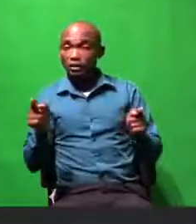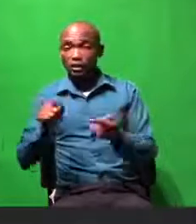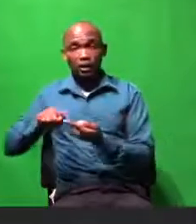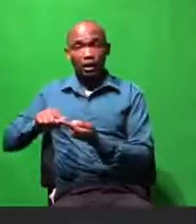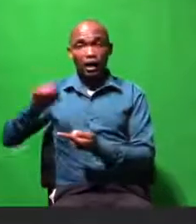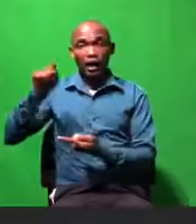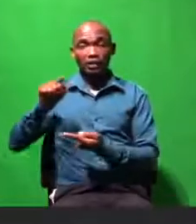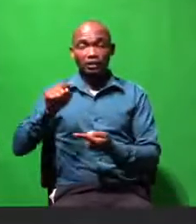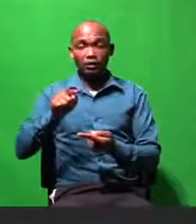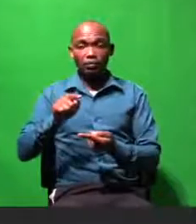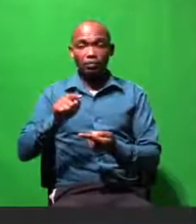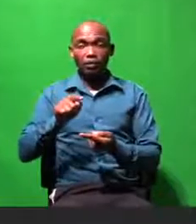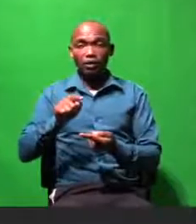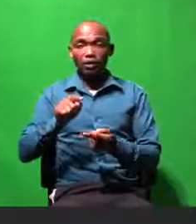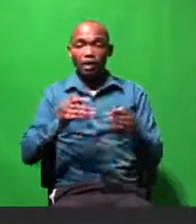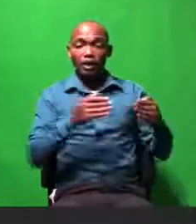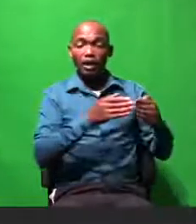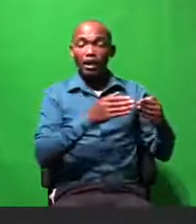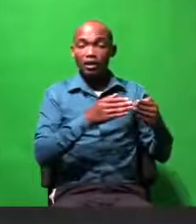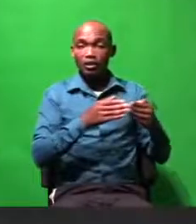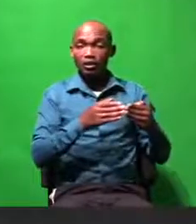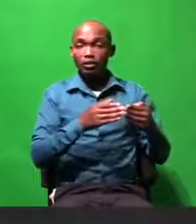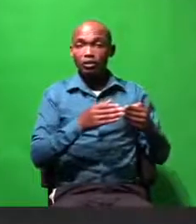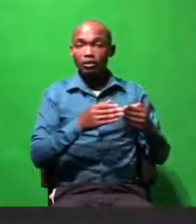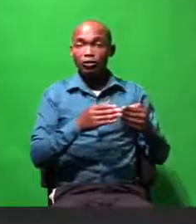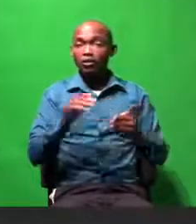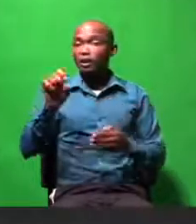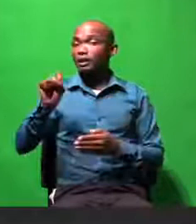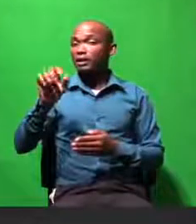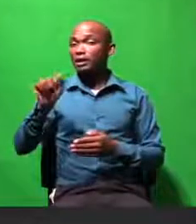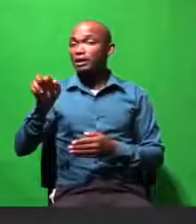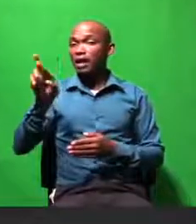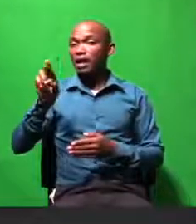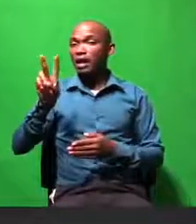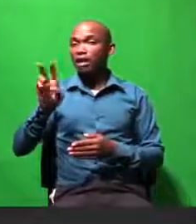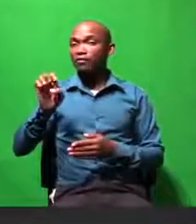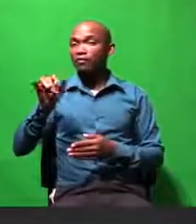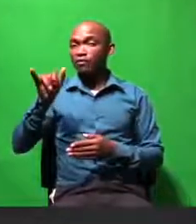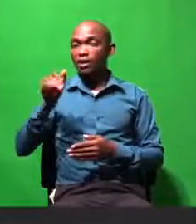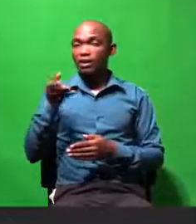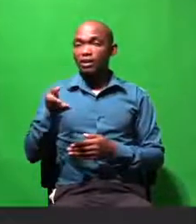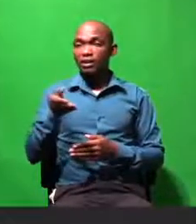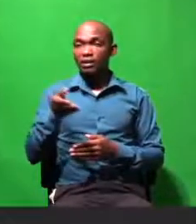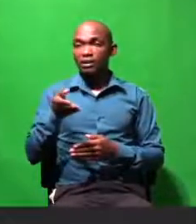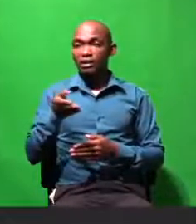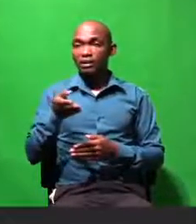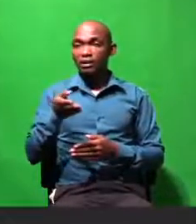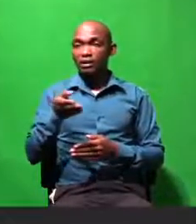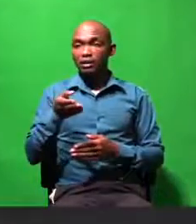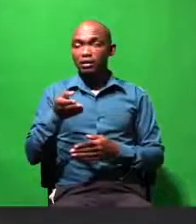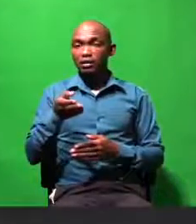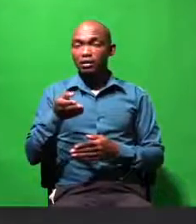angle. But when you say surveying, this is a physical work, or we can say is a